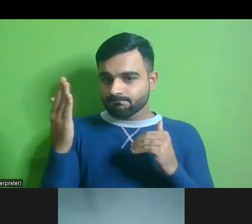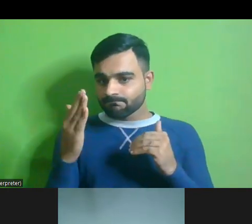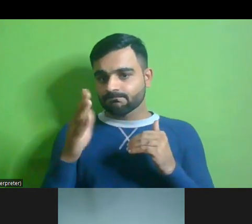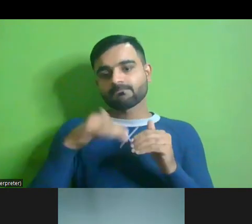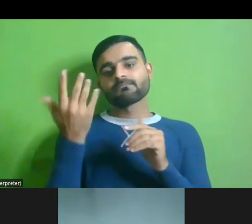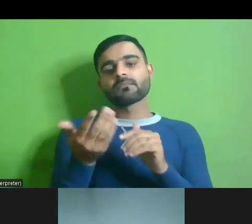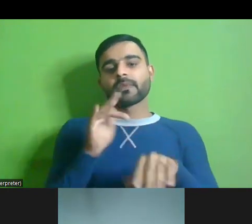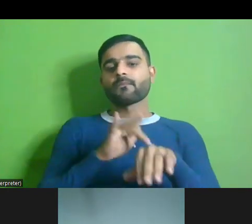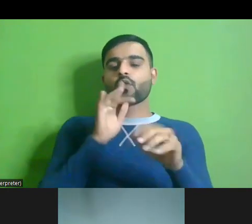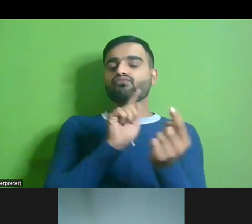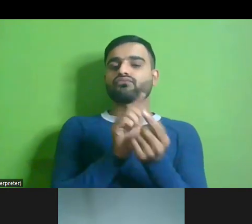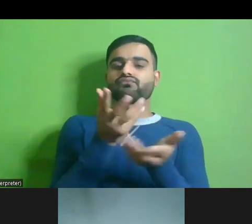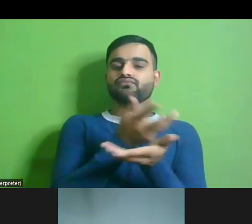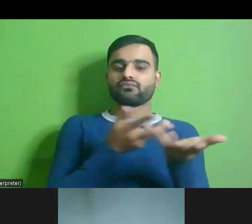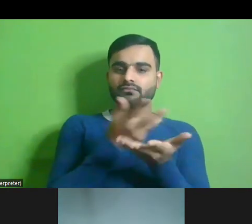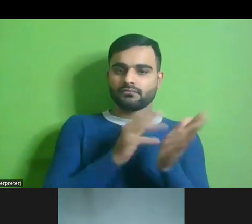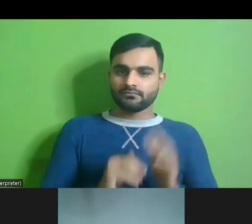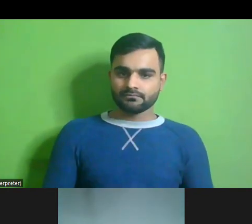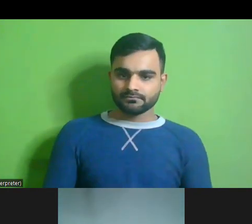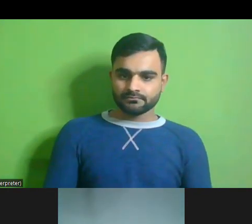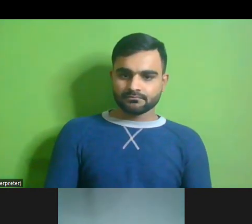of untouchability